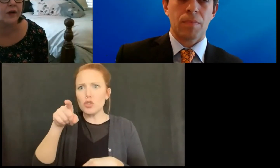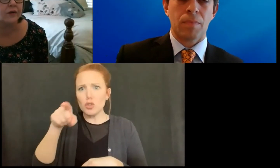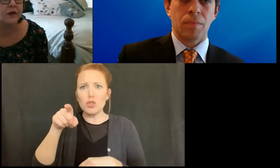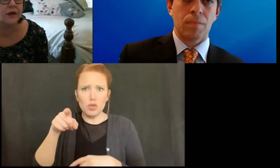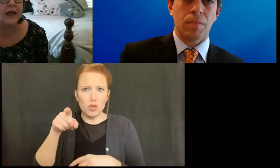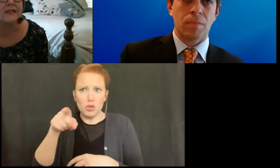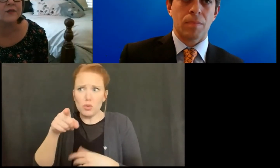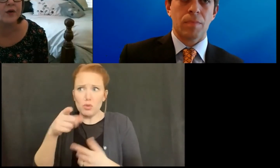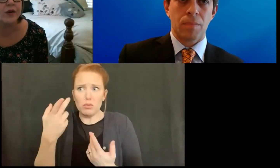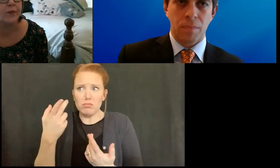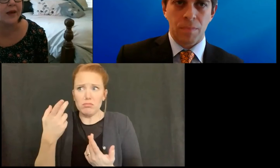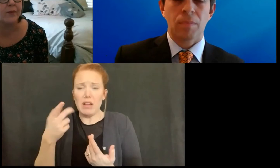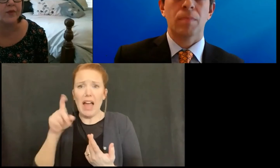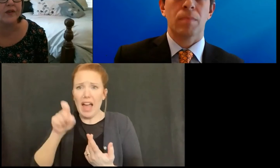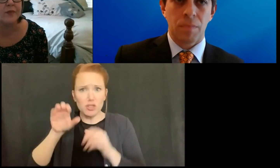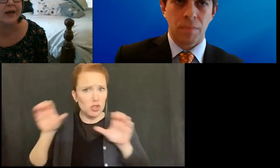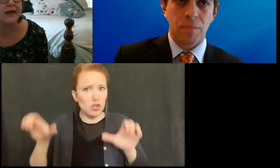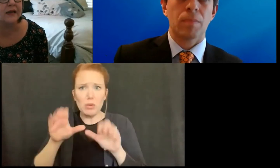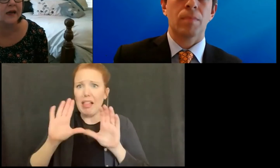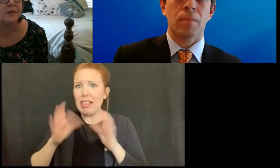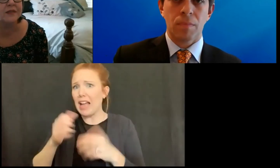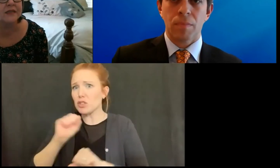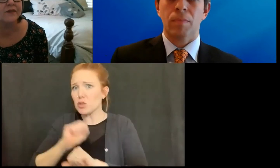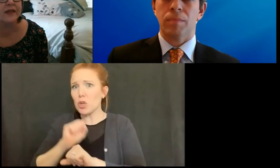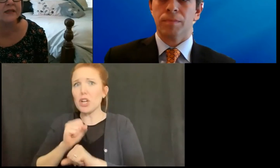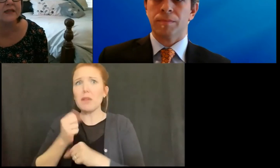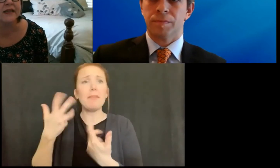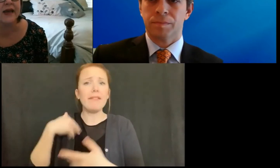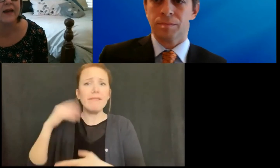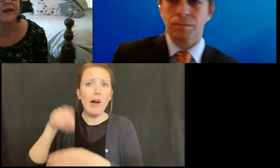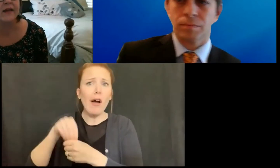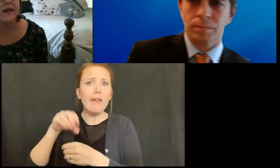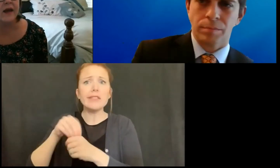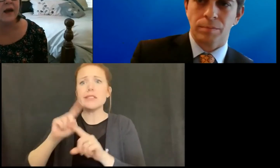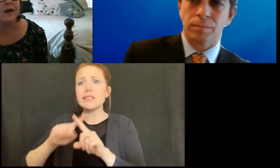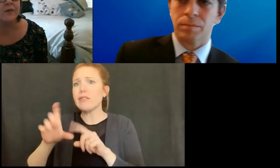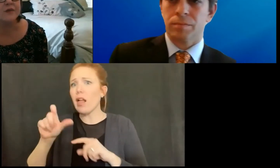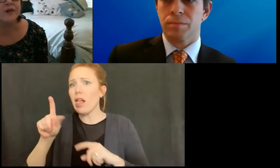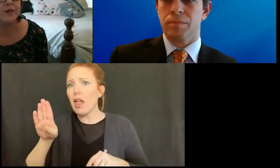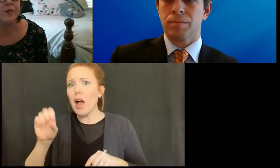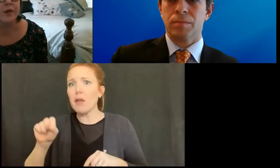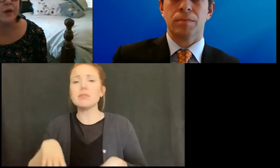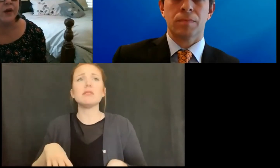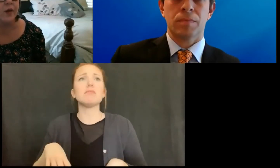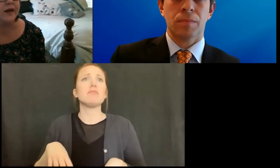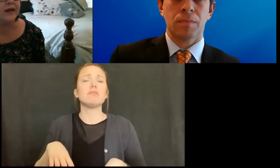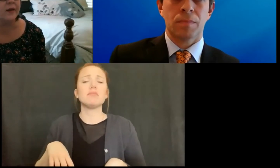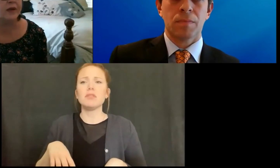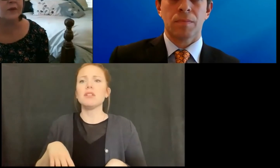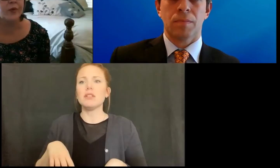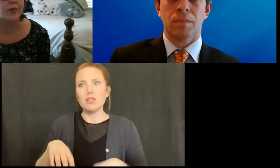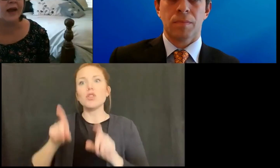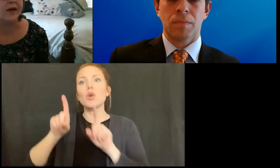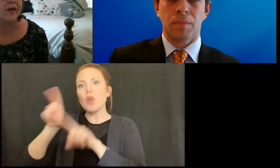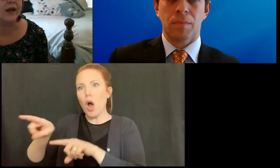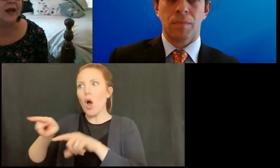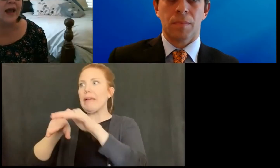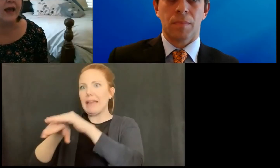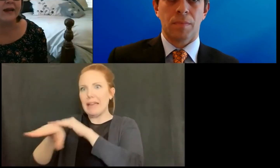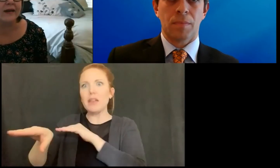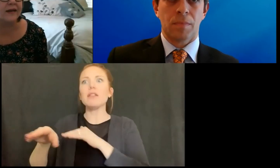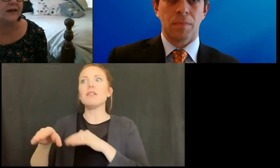your, classwork, you may participate in clubs and different things like that. So going in, being